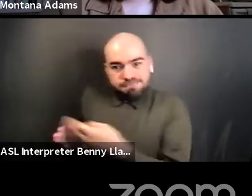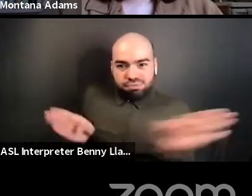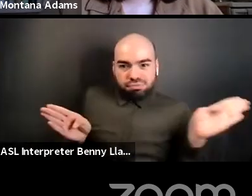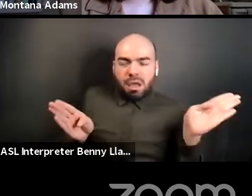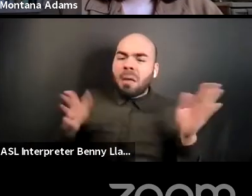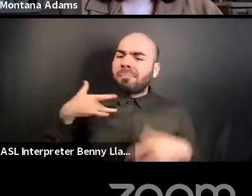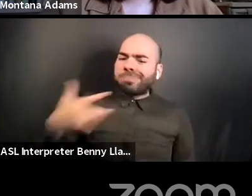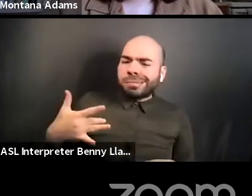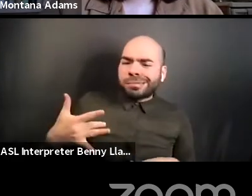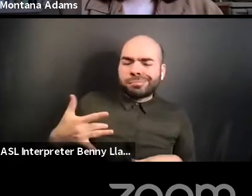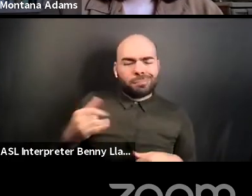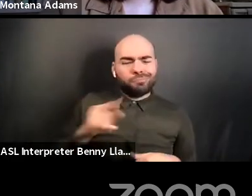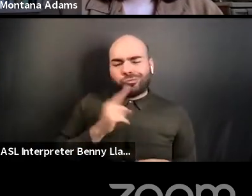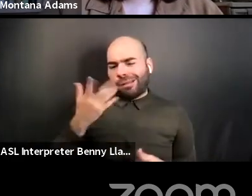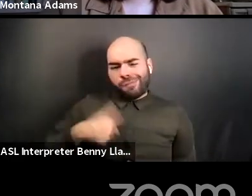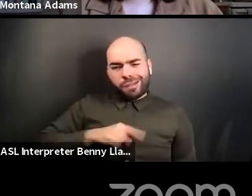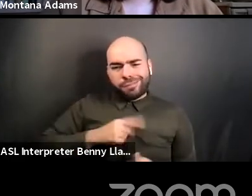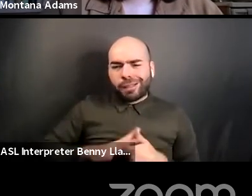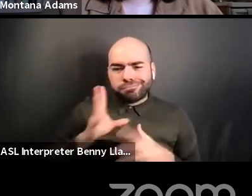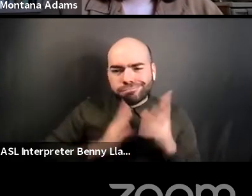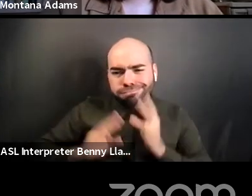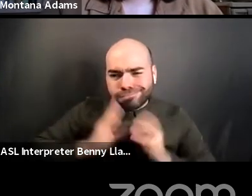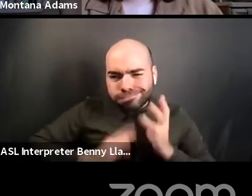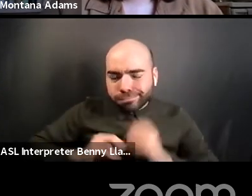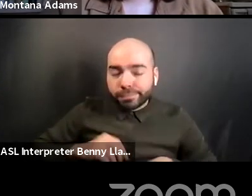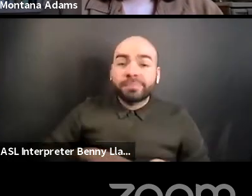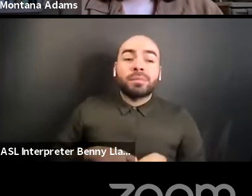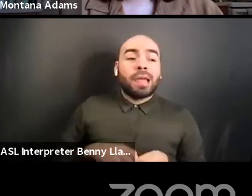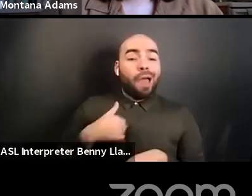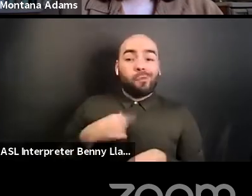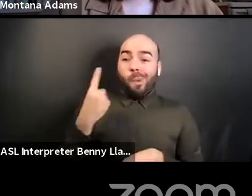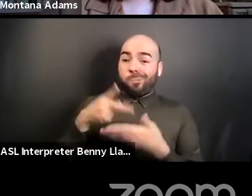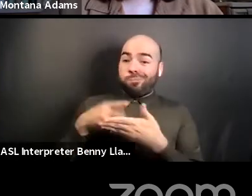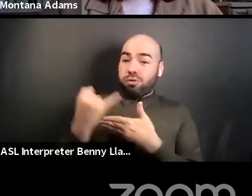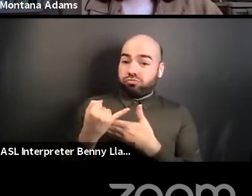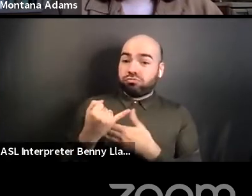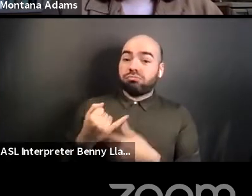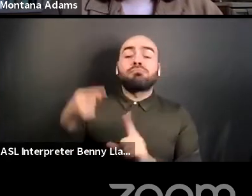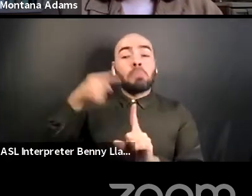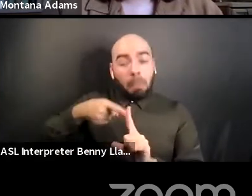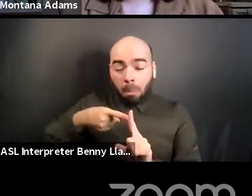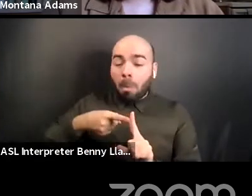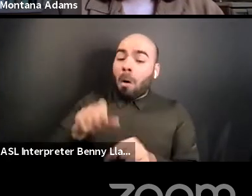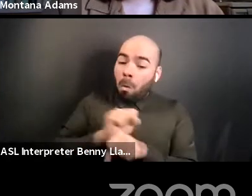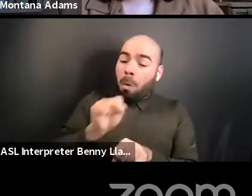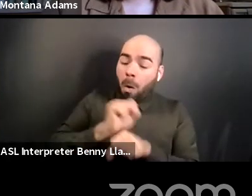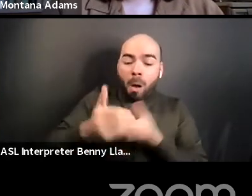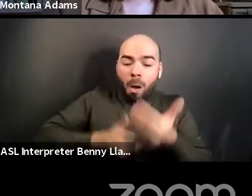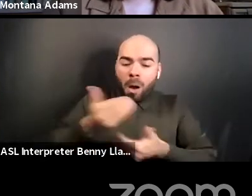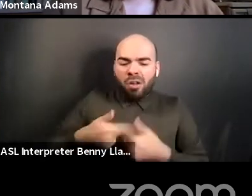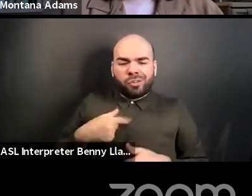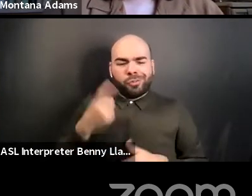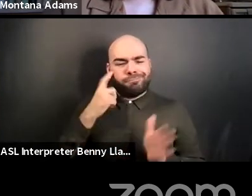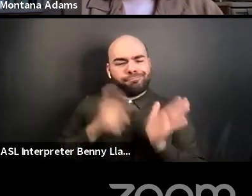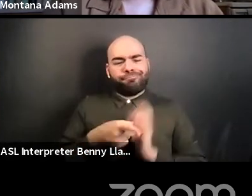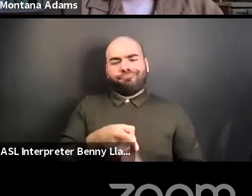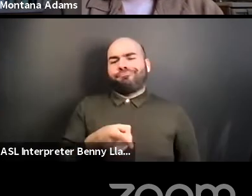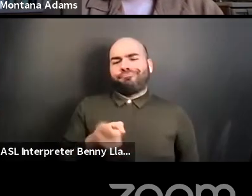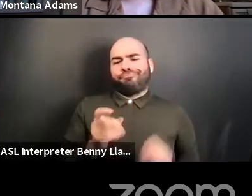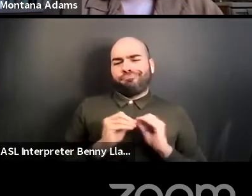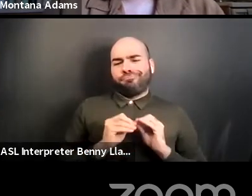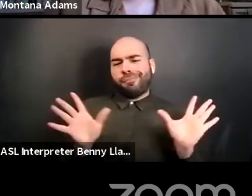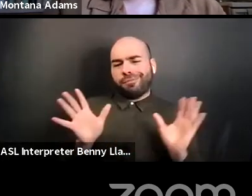of us have experienced this, where you work on a project and you can tell it's written by someone who's never